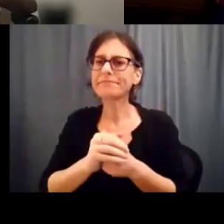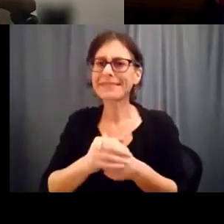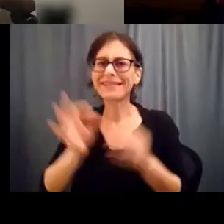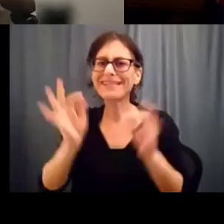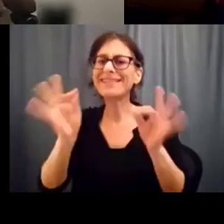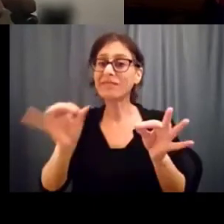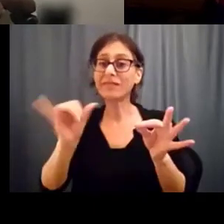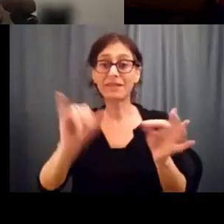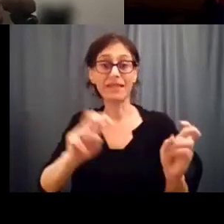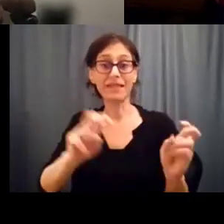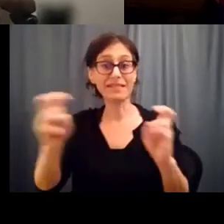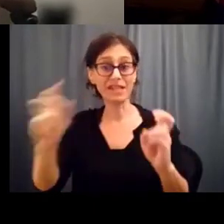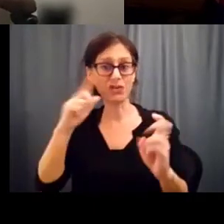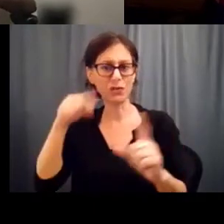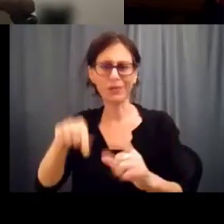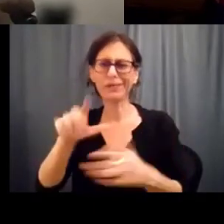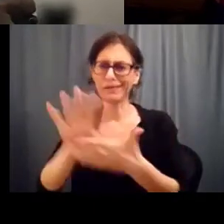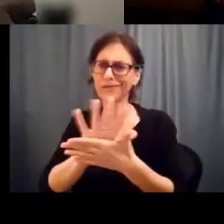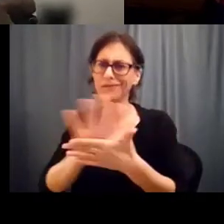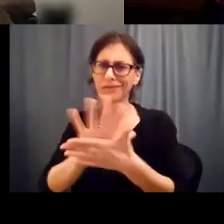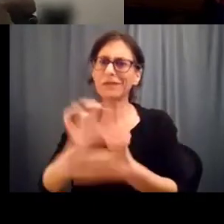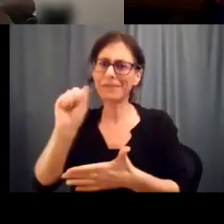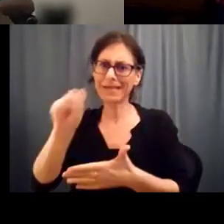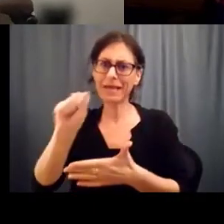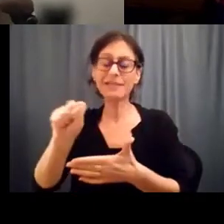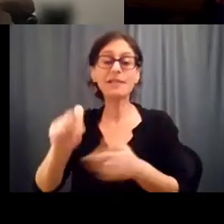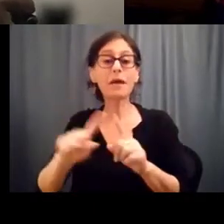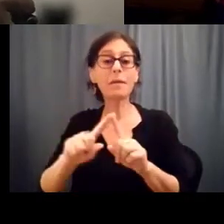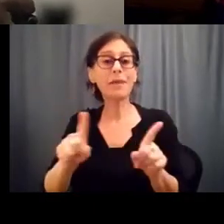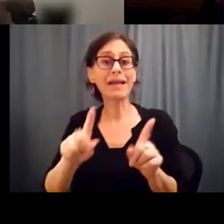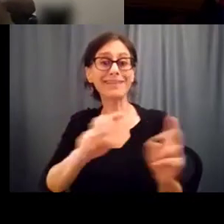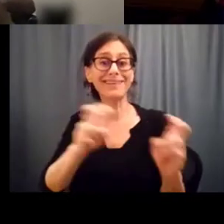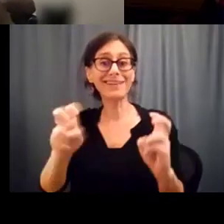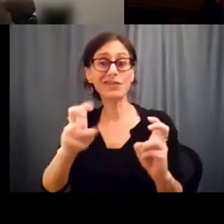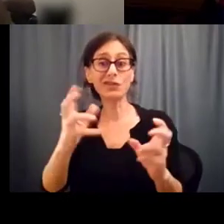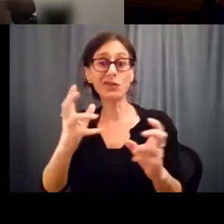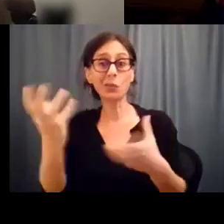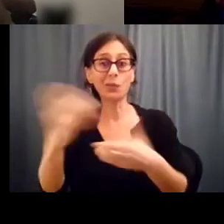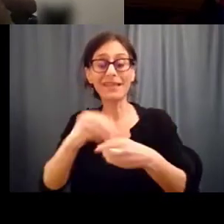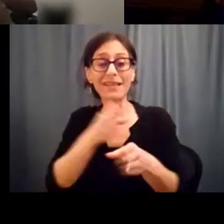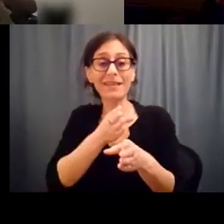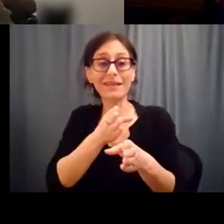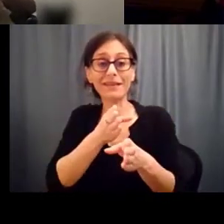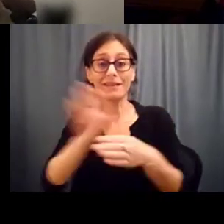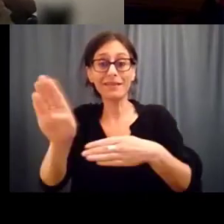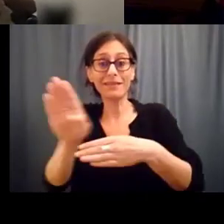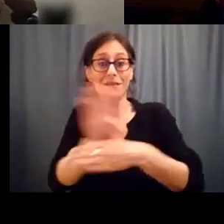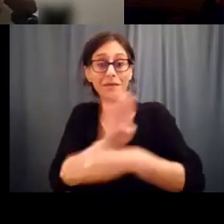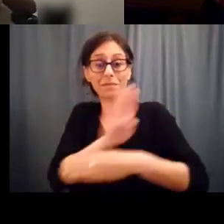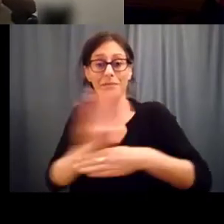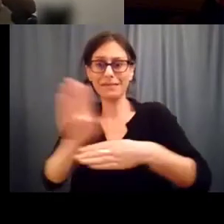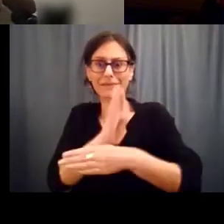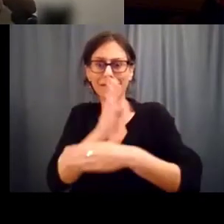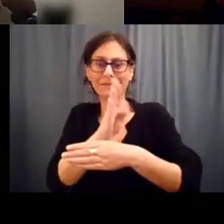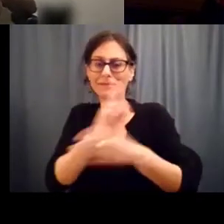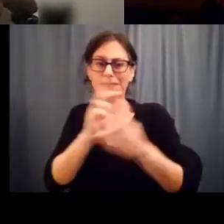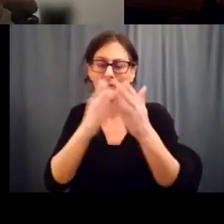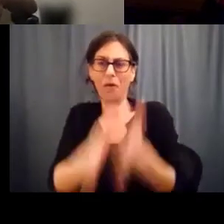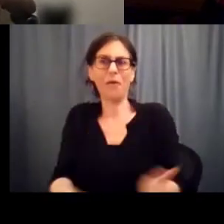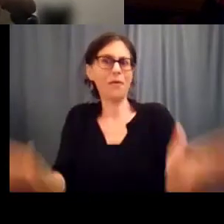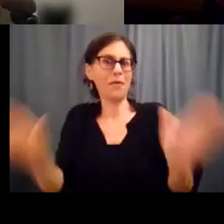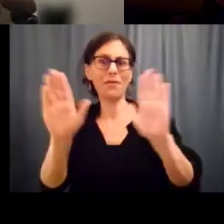issue in this film, but it's an issue in the industry disability wide, because I do